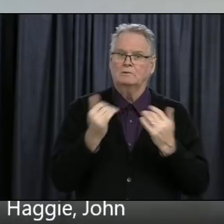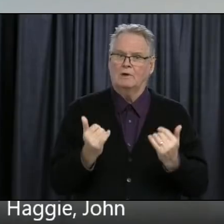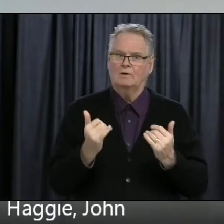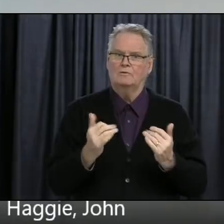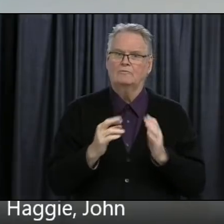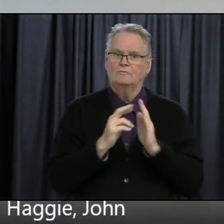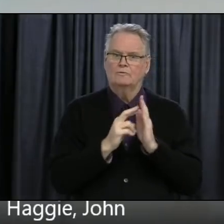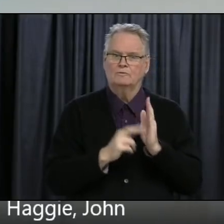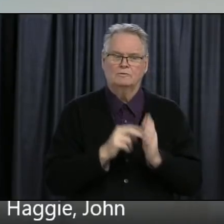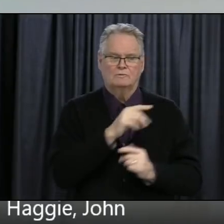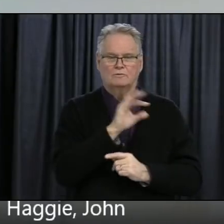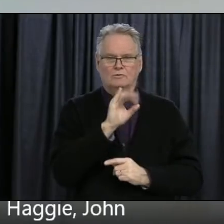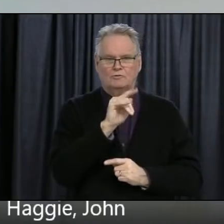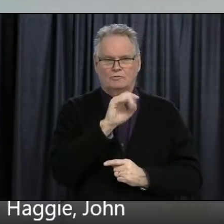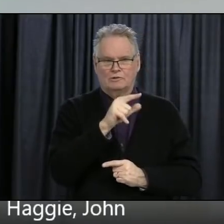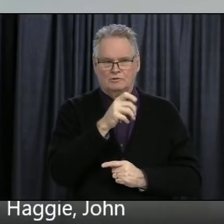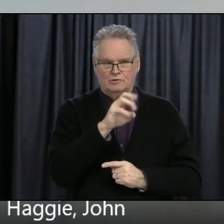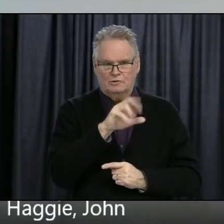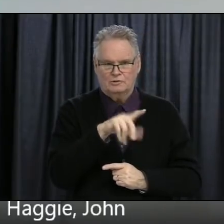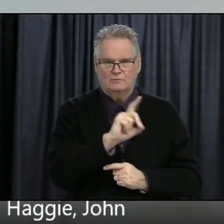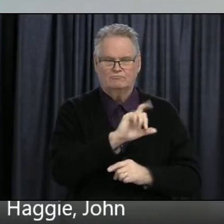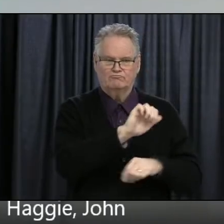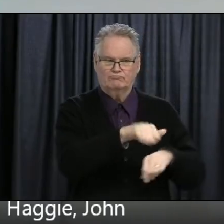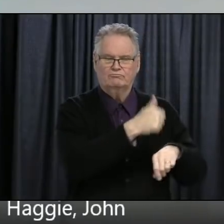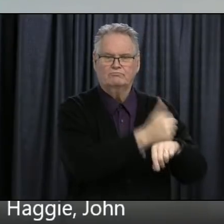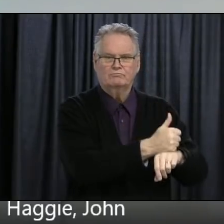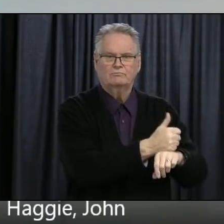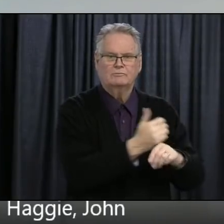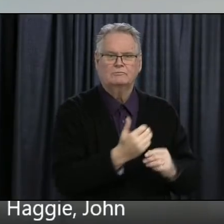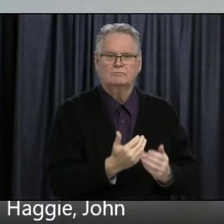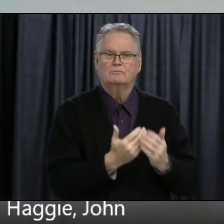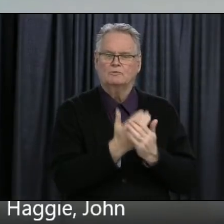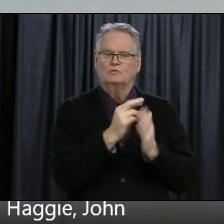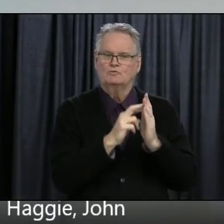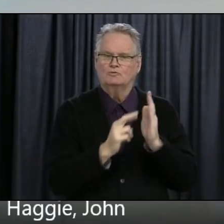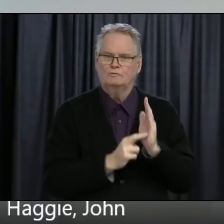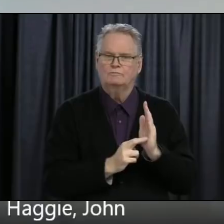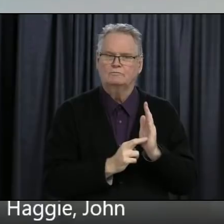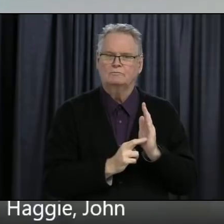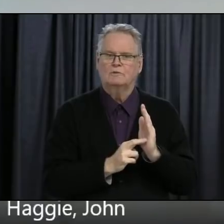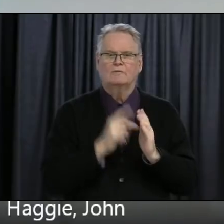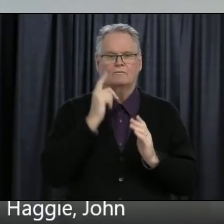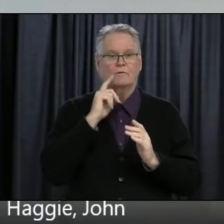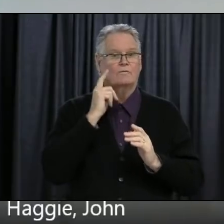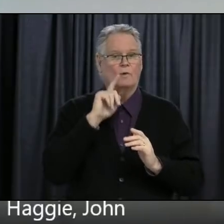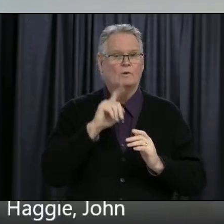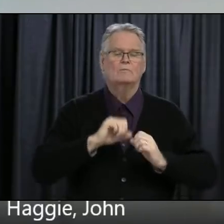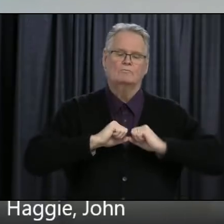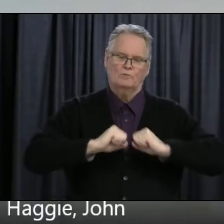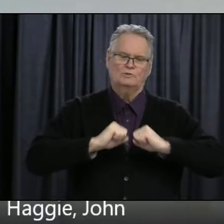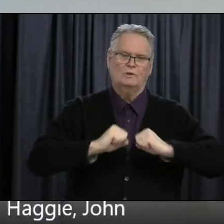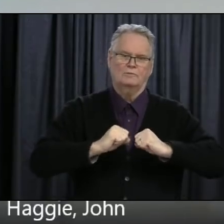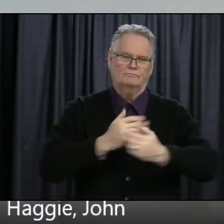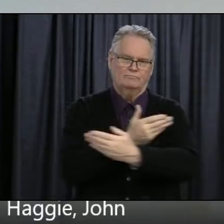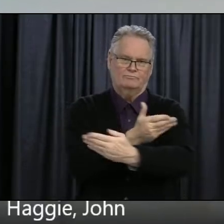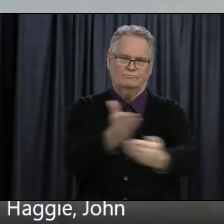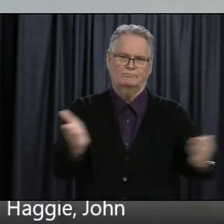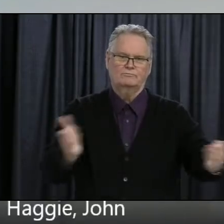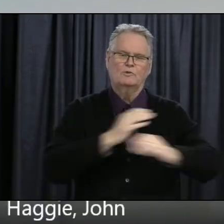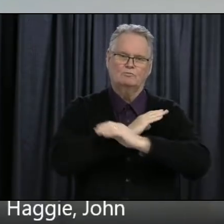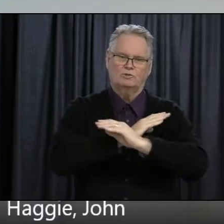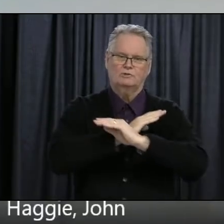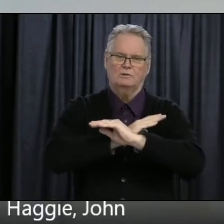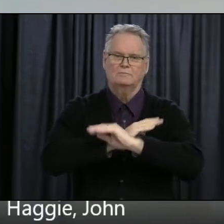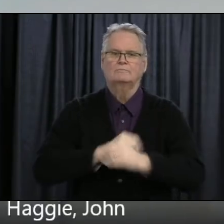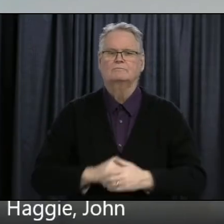stories, and I accept these could have basis in fact and not. But from my own eyes, the highways were busy this